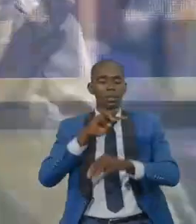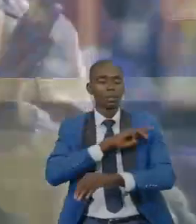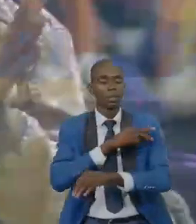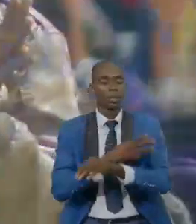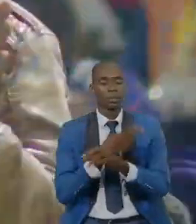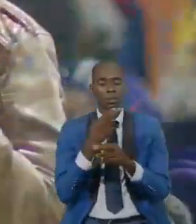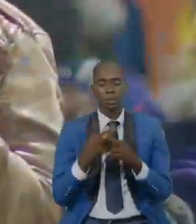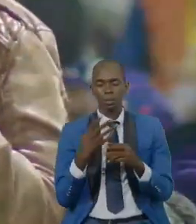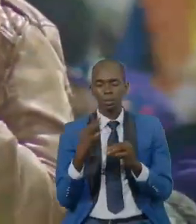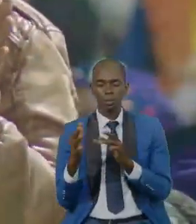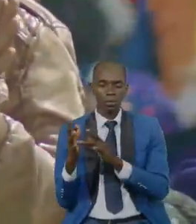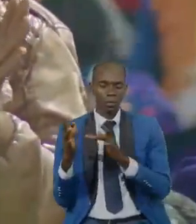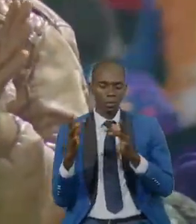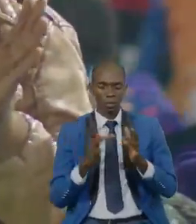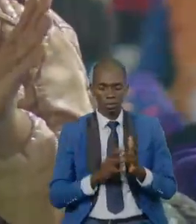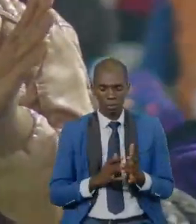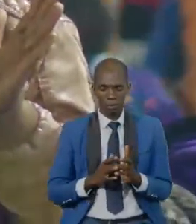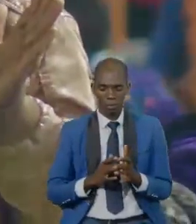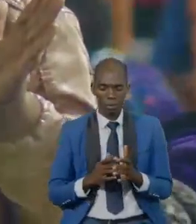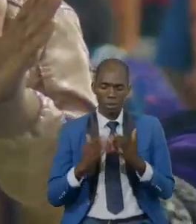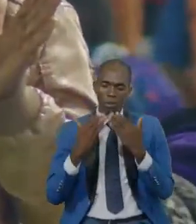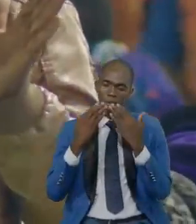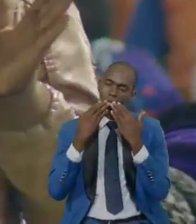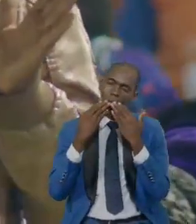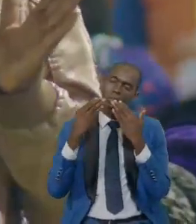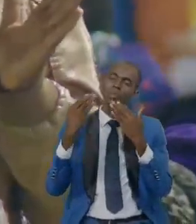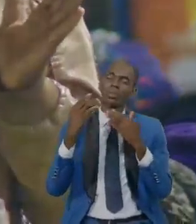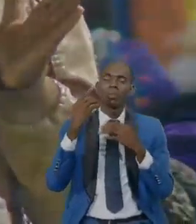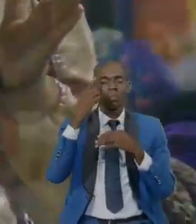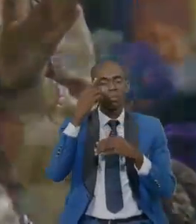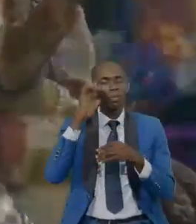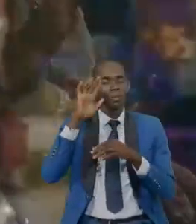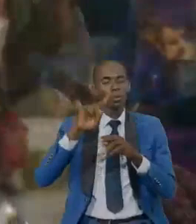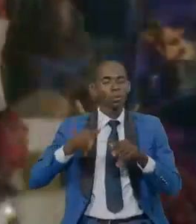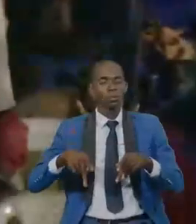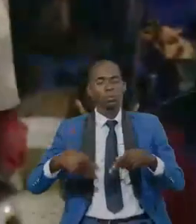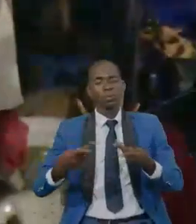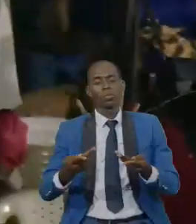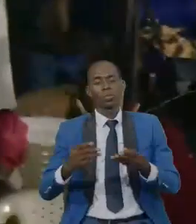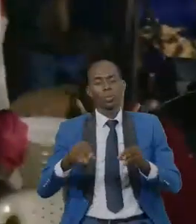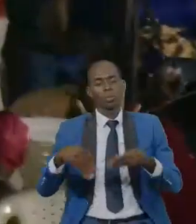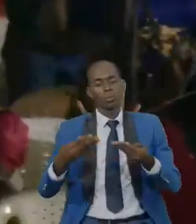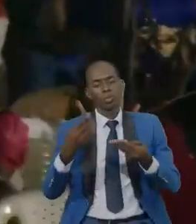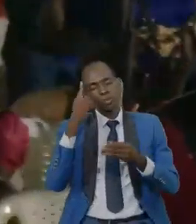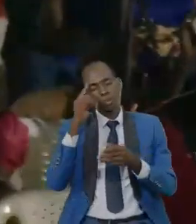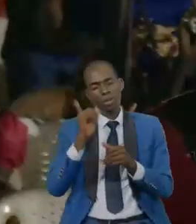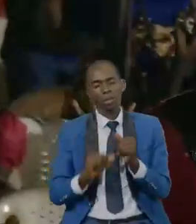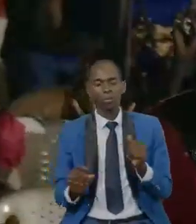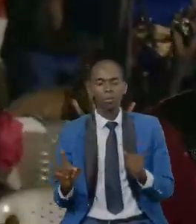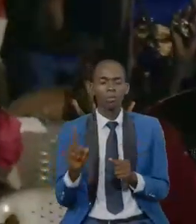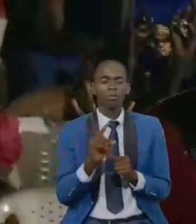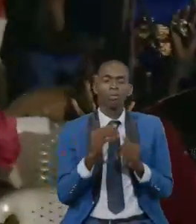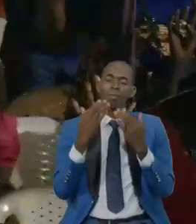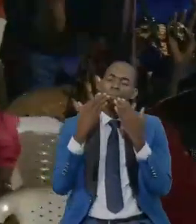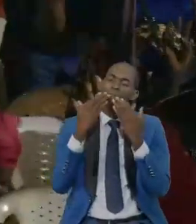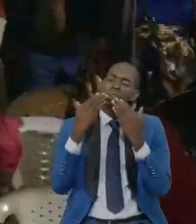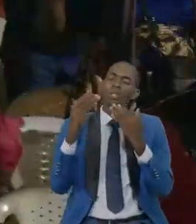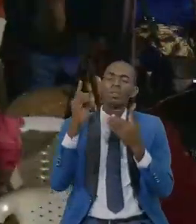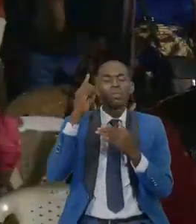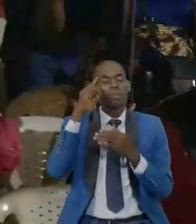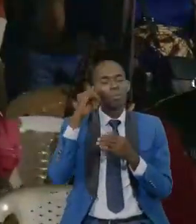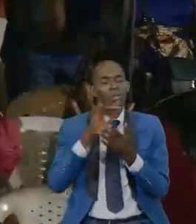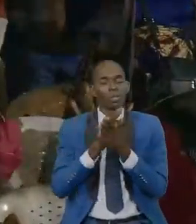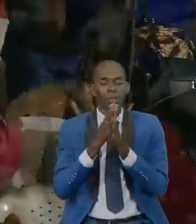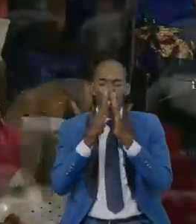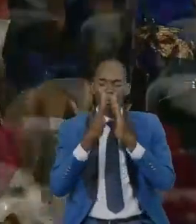Jesus, thank you for your provision for everyone. Thank you for the peace you provide